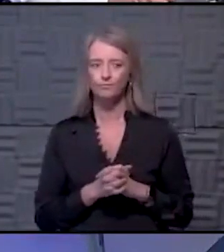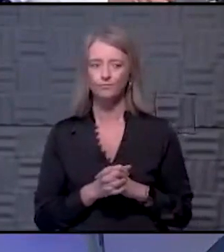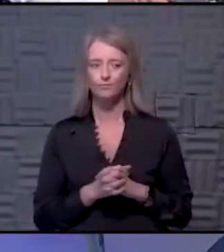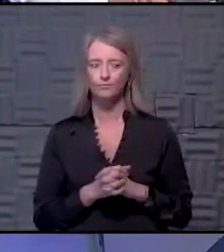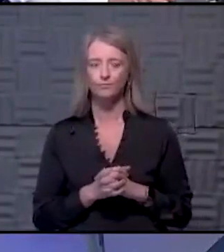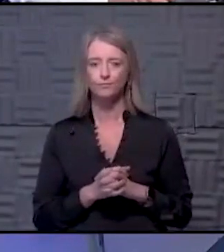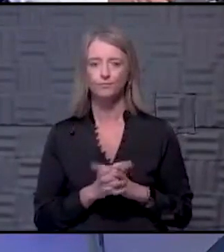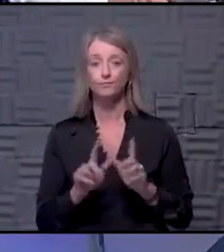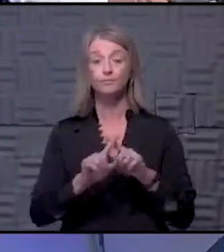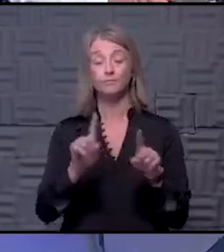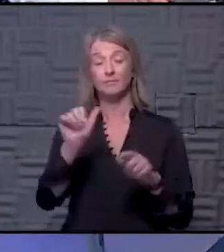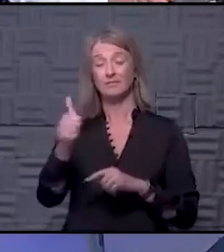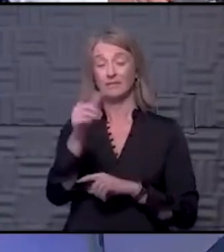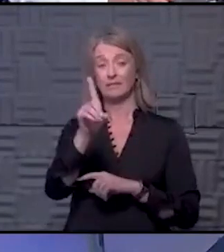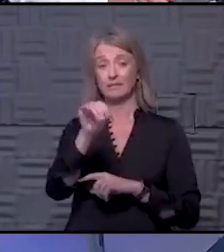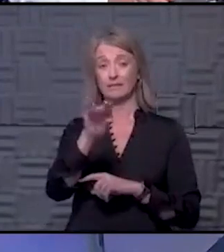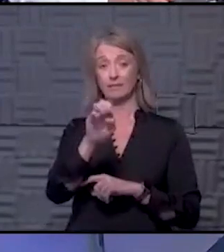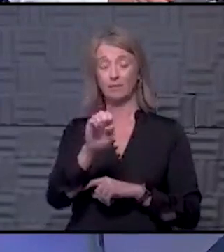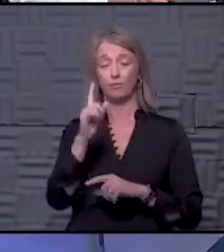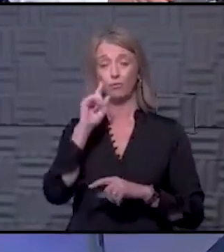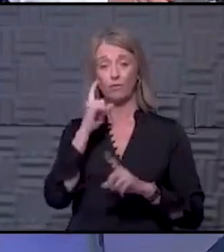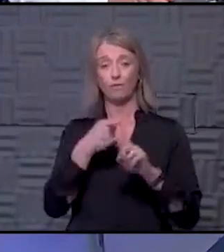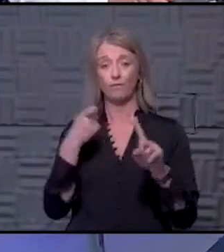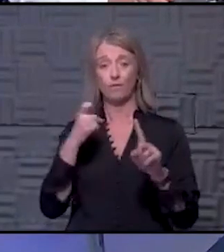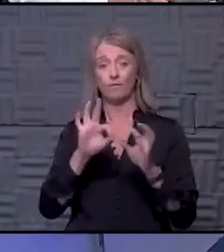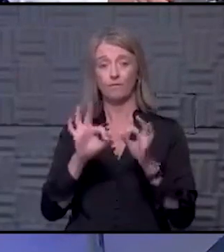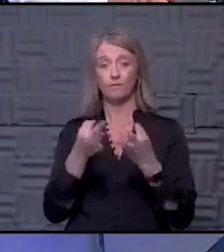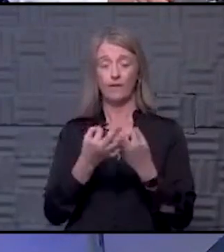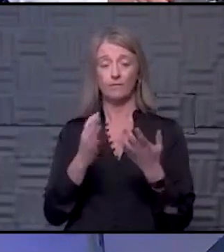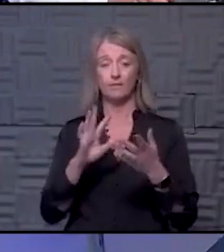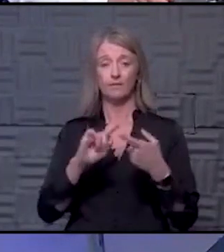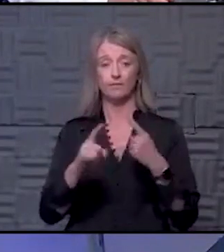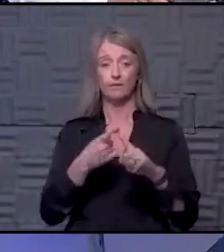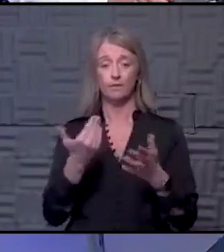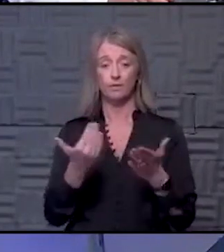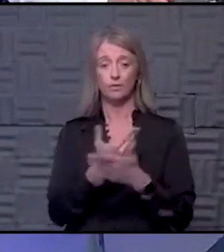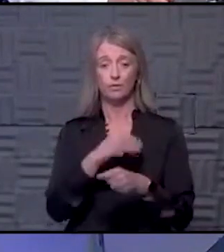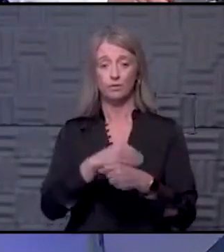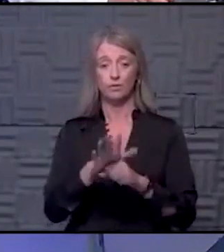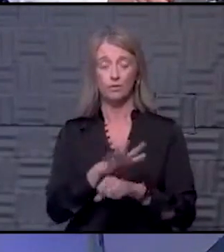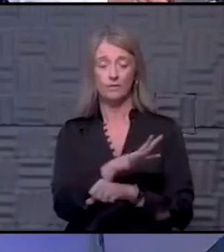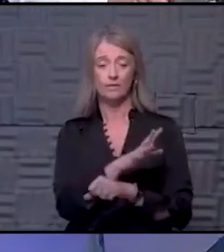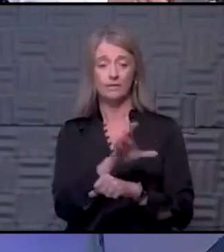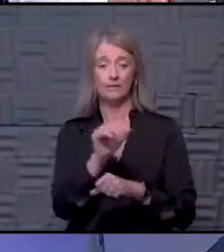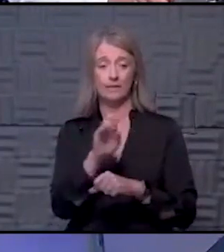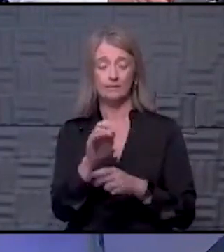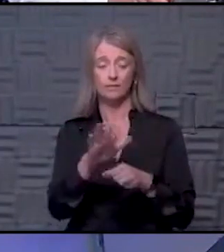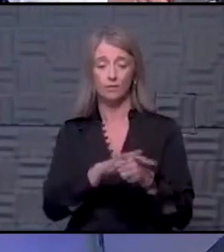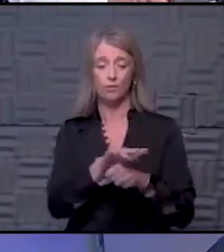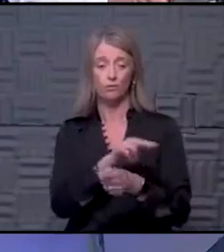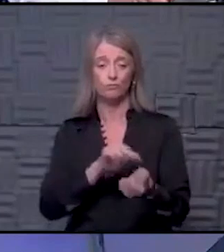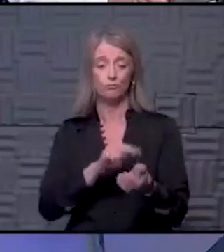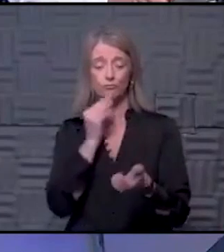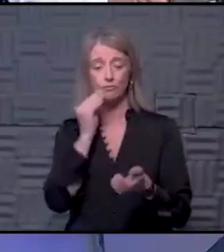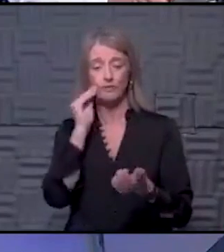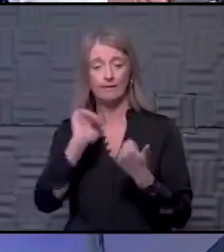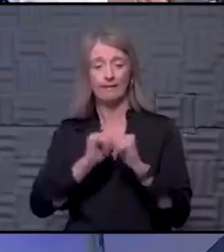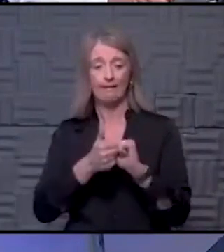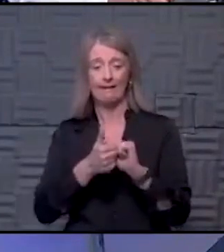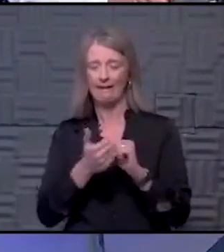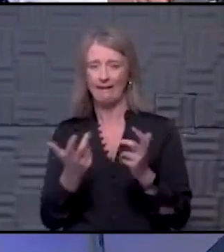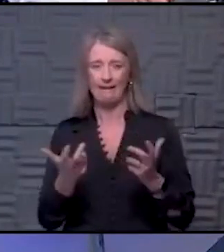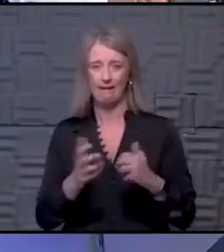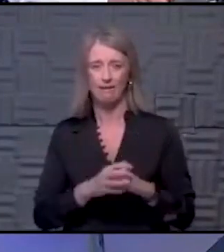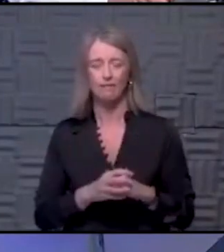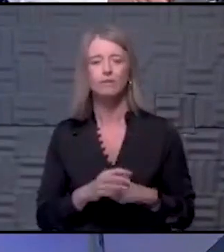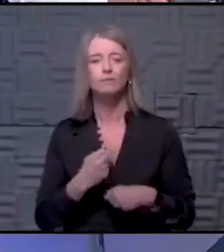All right, different Debbie wants to know, we heard from a family friend that there is a new COVID case in a local nursing home. So her question is, how can that be? And then also